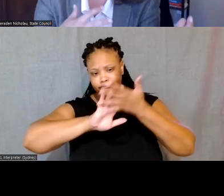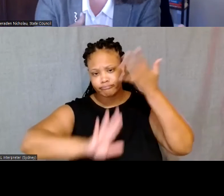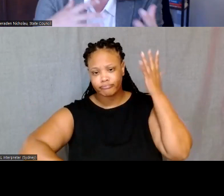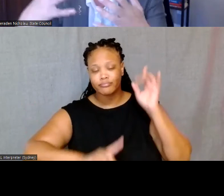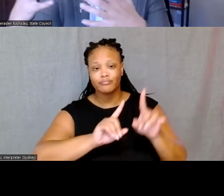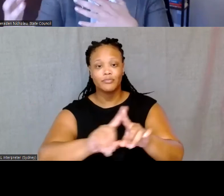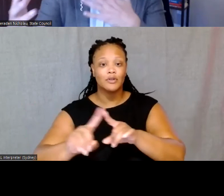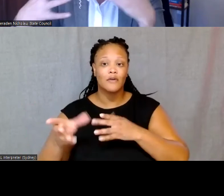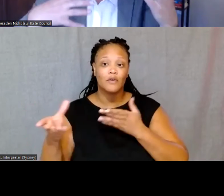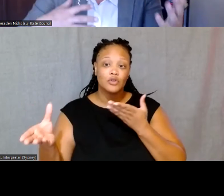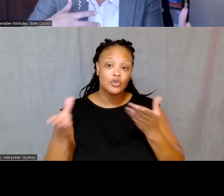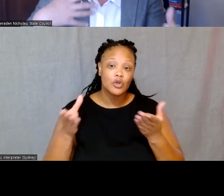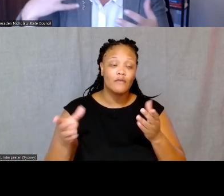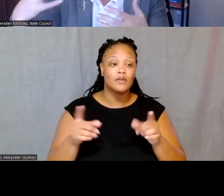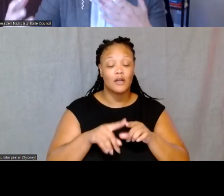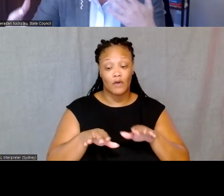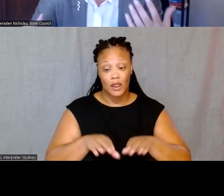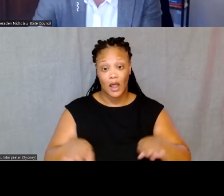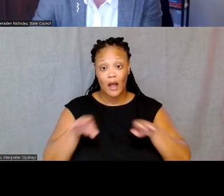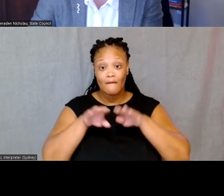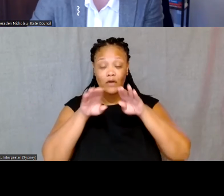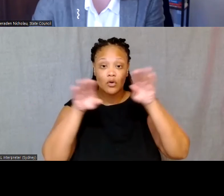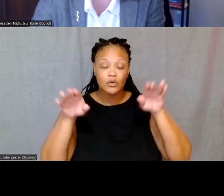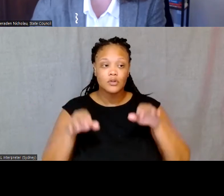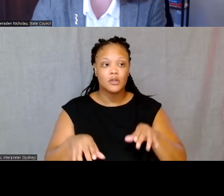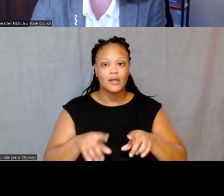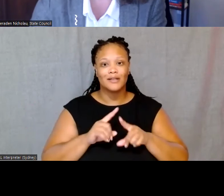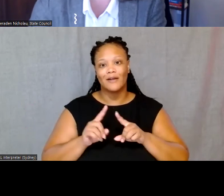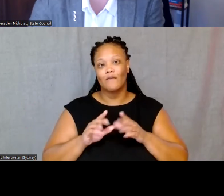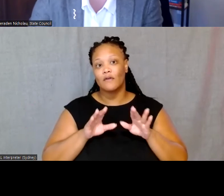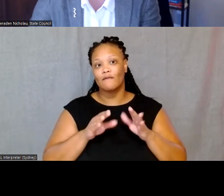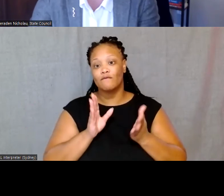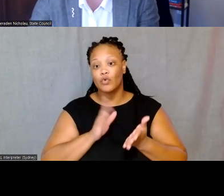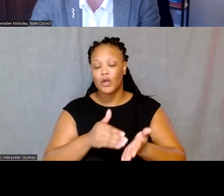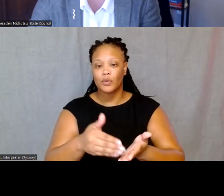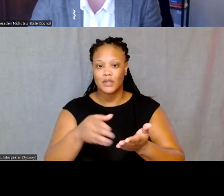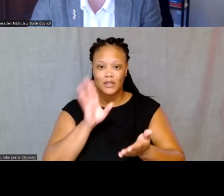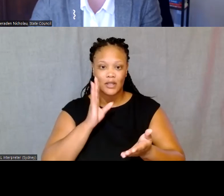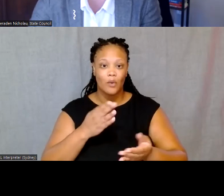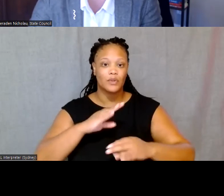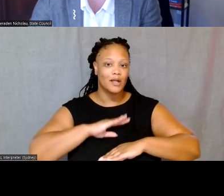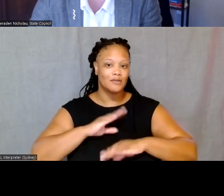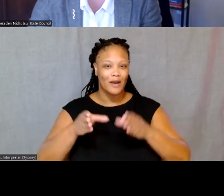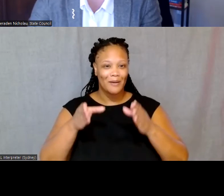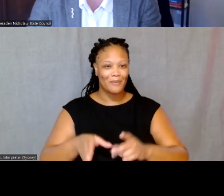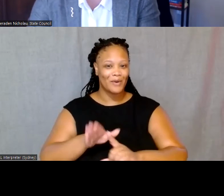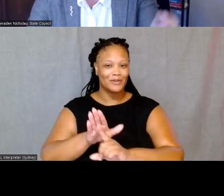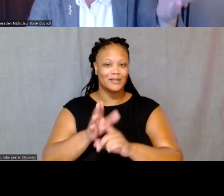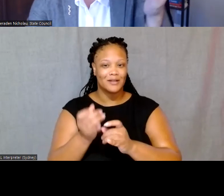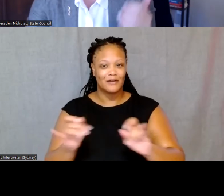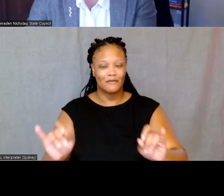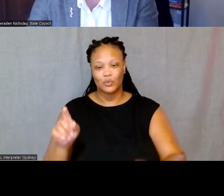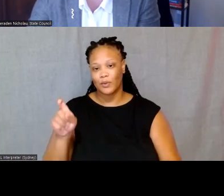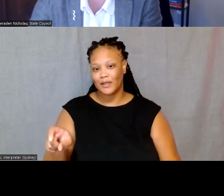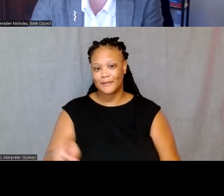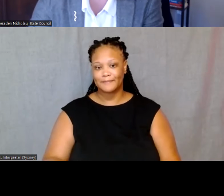different levels or different intensities or different frequencies that meet a person's individual needs. And so for